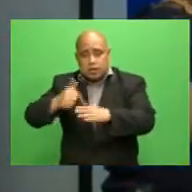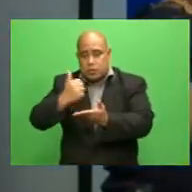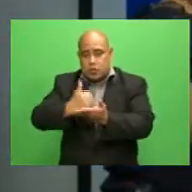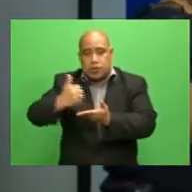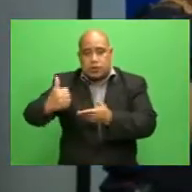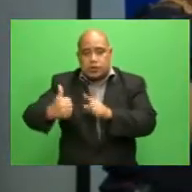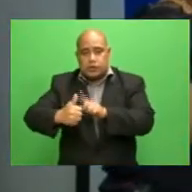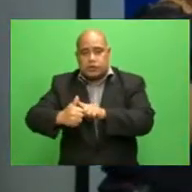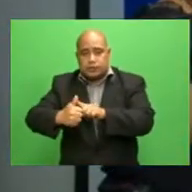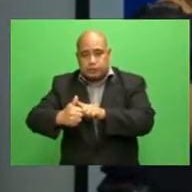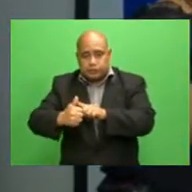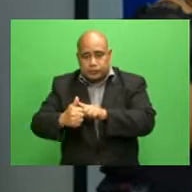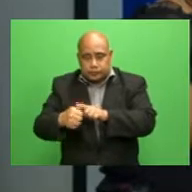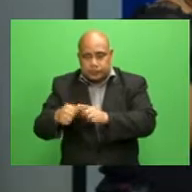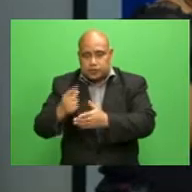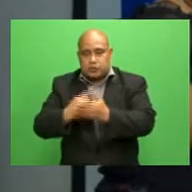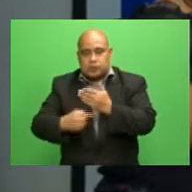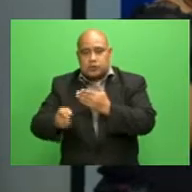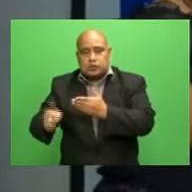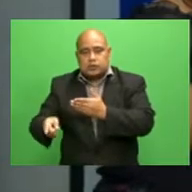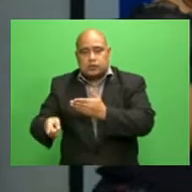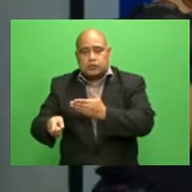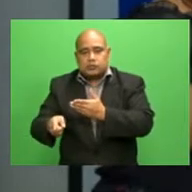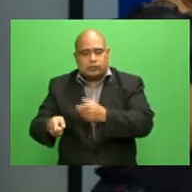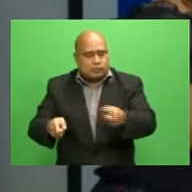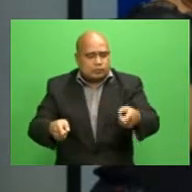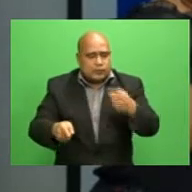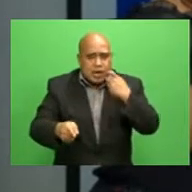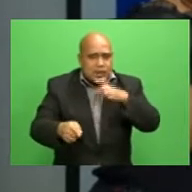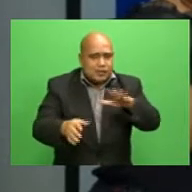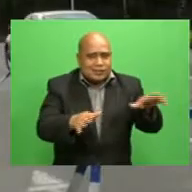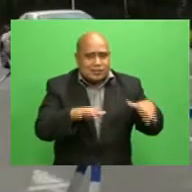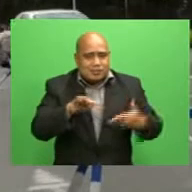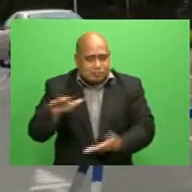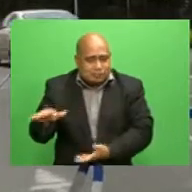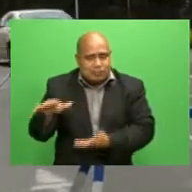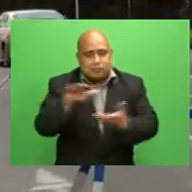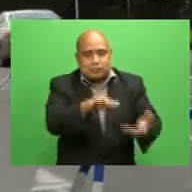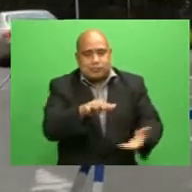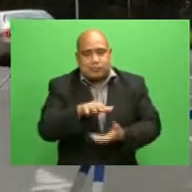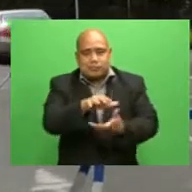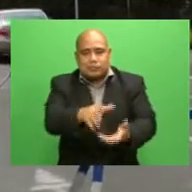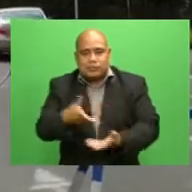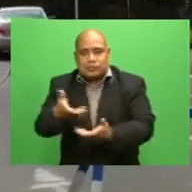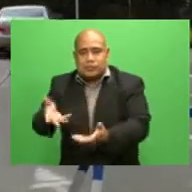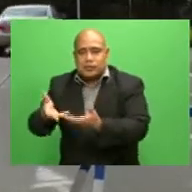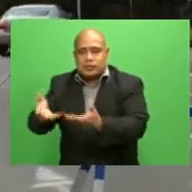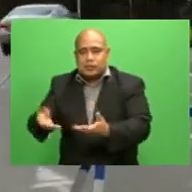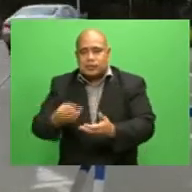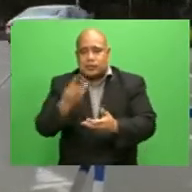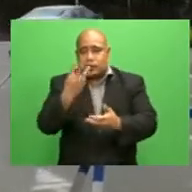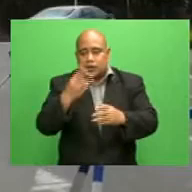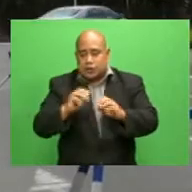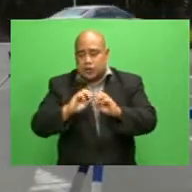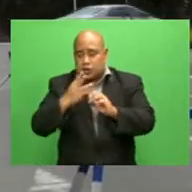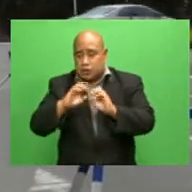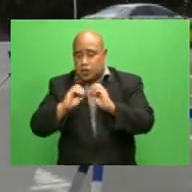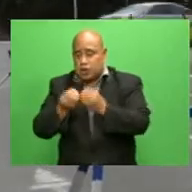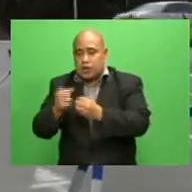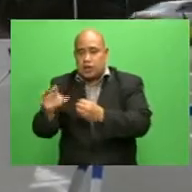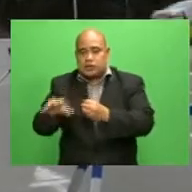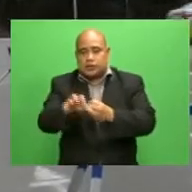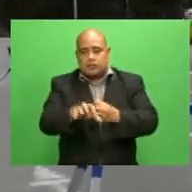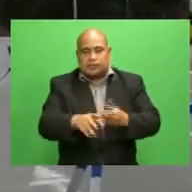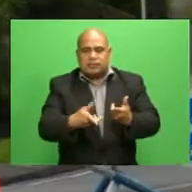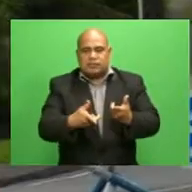the much-needed care packs to all the three organizations to help their personnel in implementing the government's COVID-19 safe